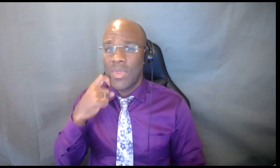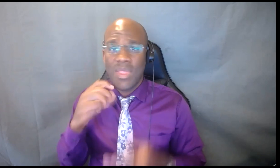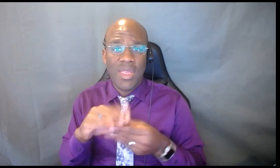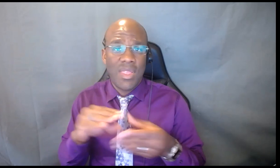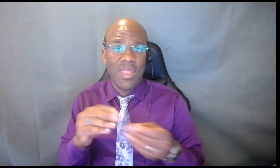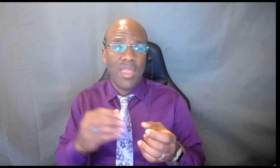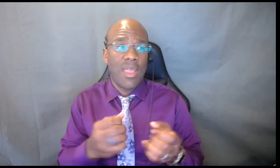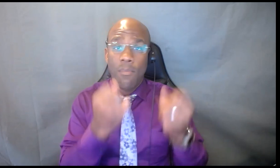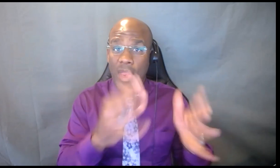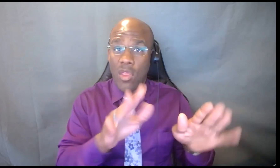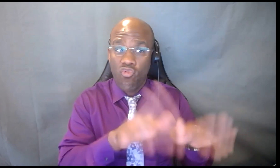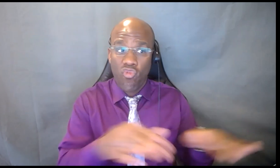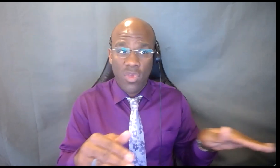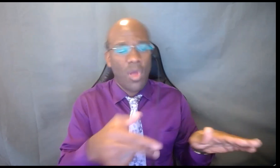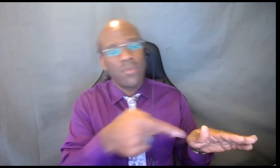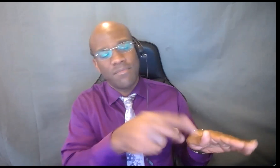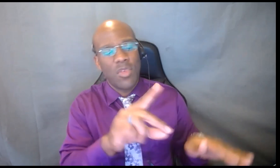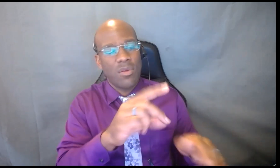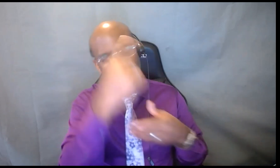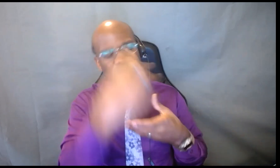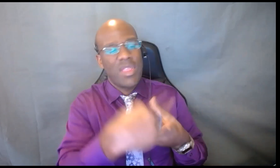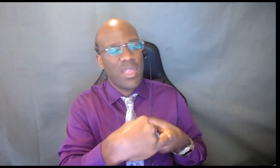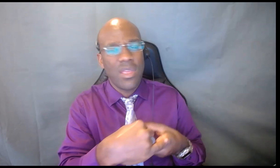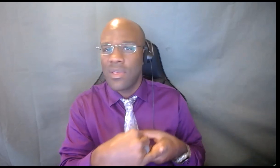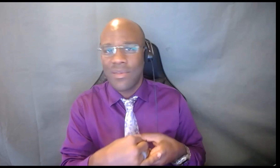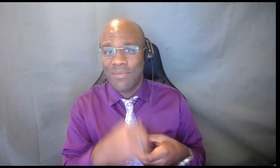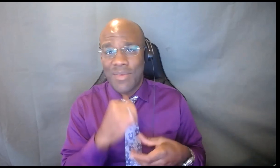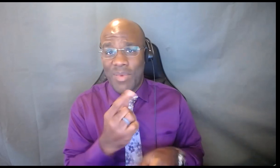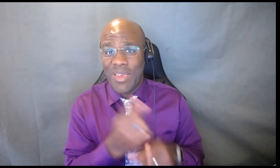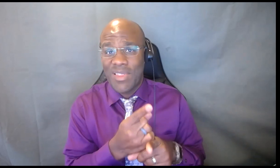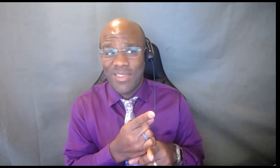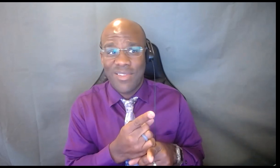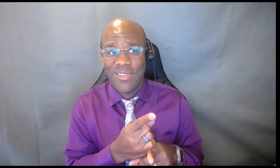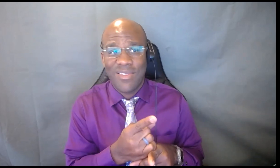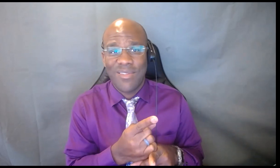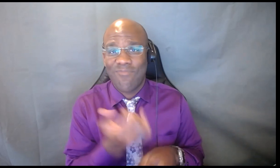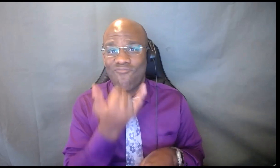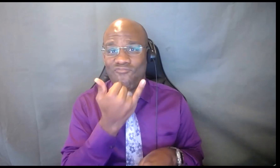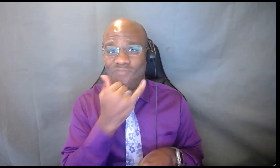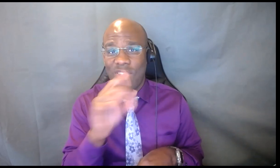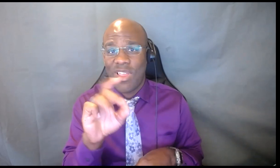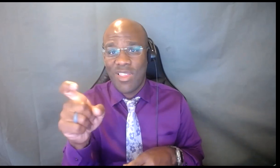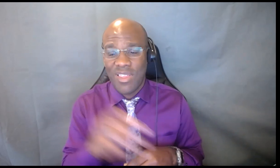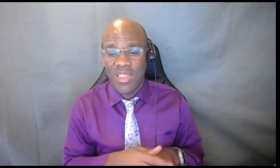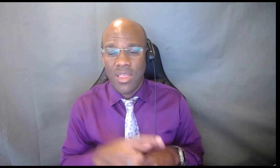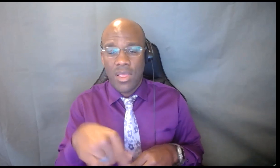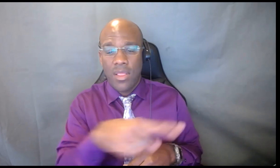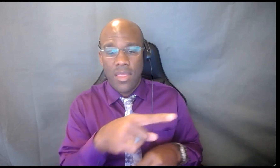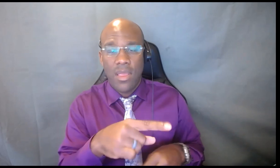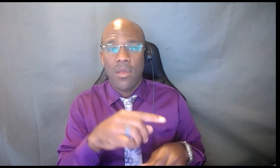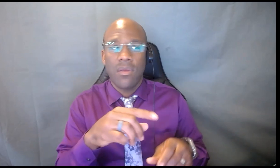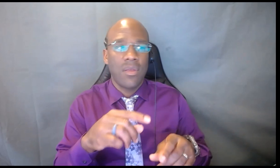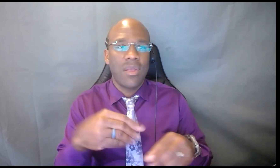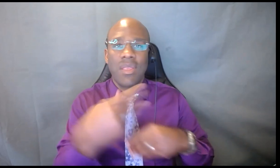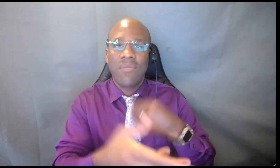diagnosed, they're misdiagnosed, right? And they're given, more disability categories that have are